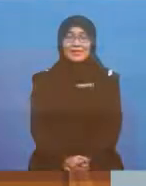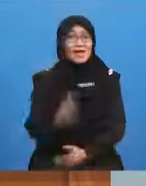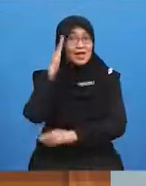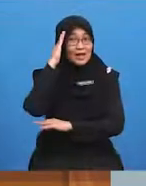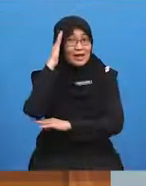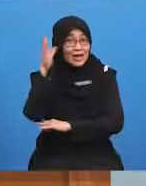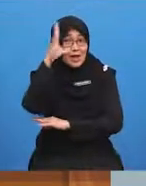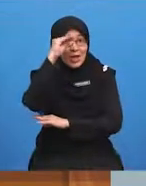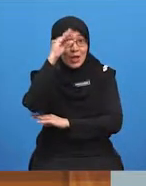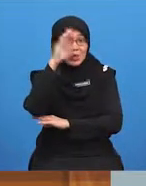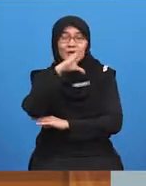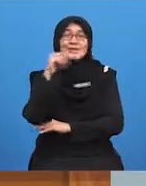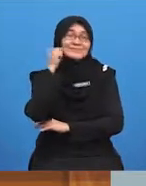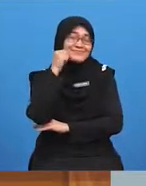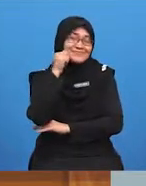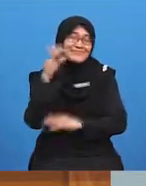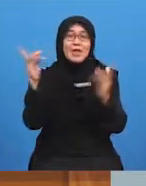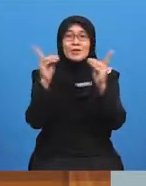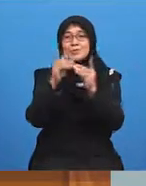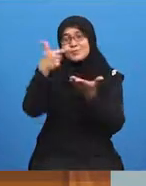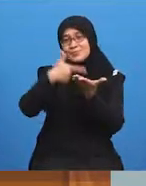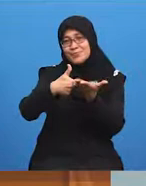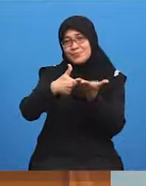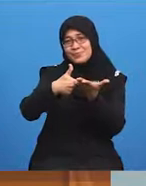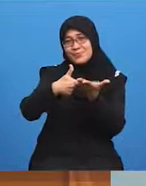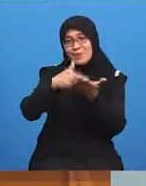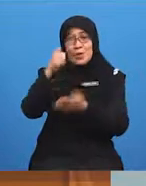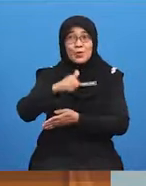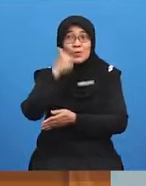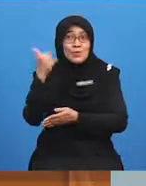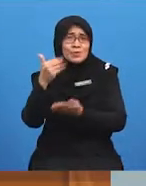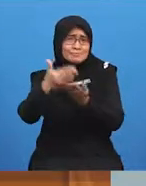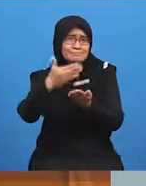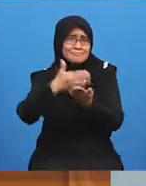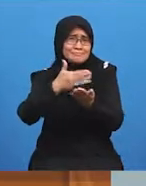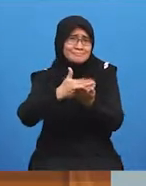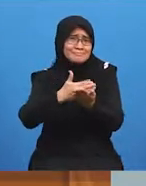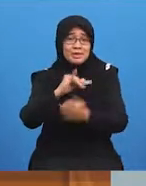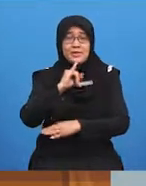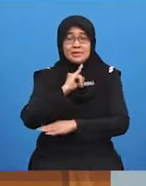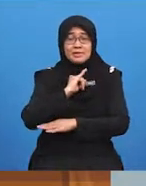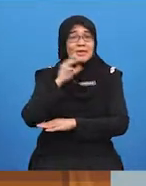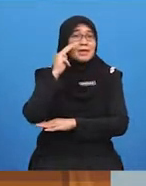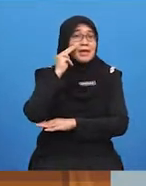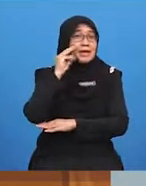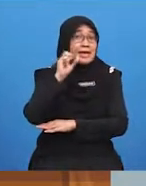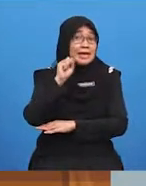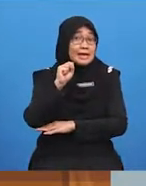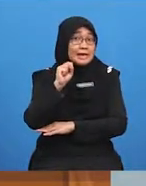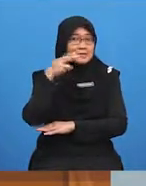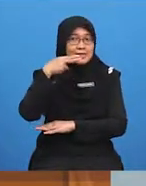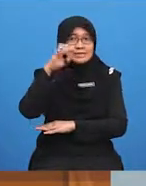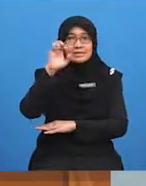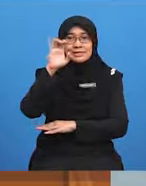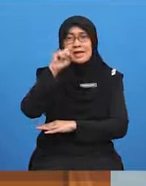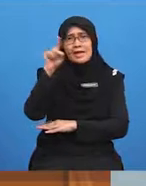Hello, boys and girls! Meet again for another Fun with English lesson. I'm Miss Hazreen,